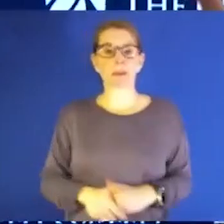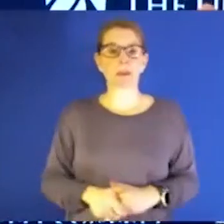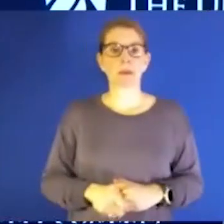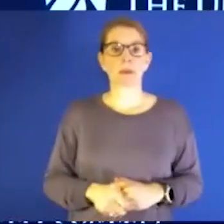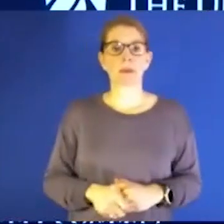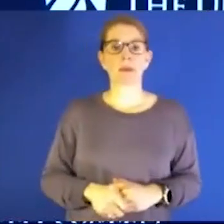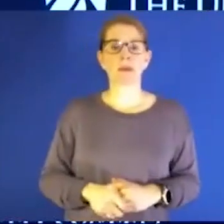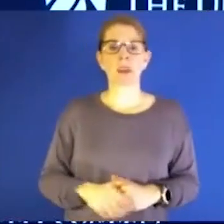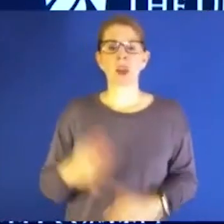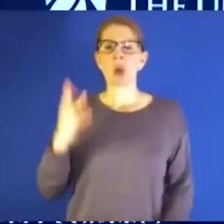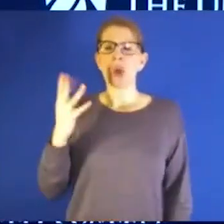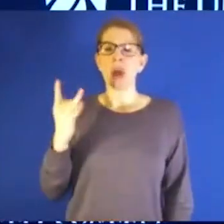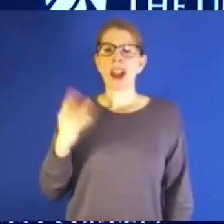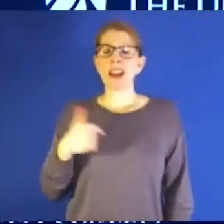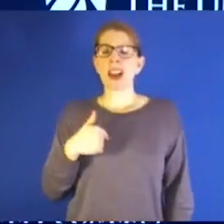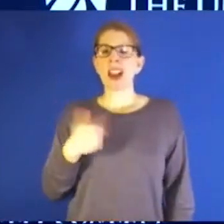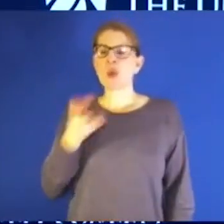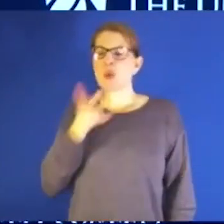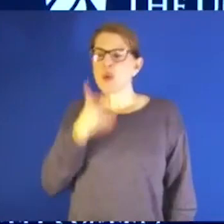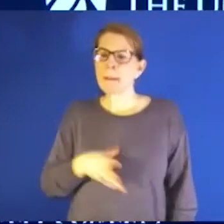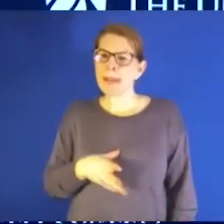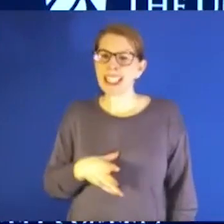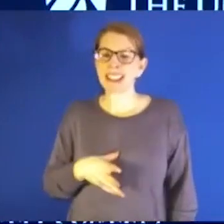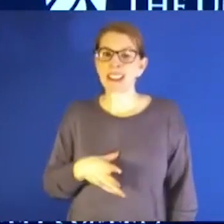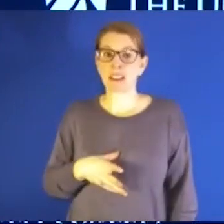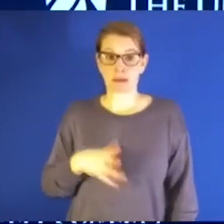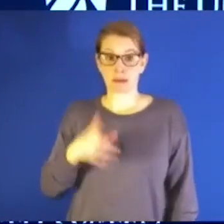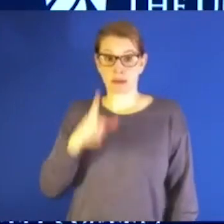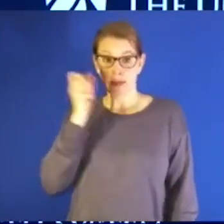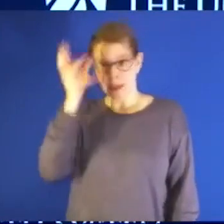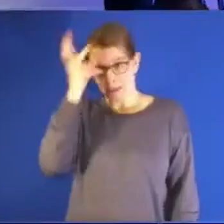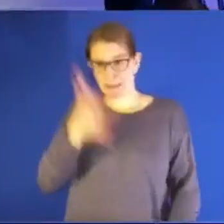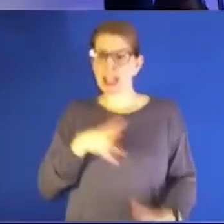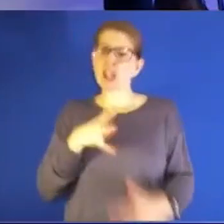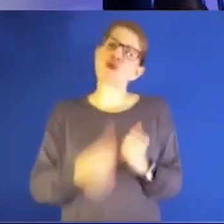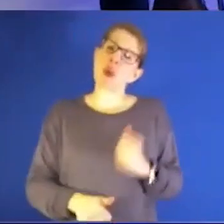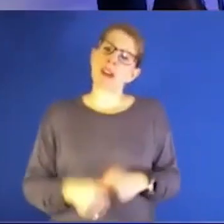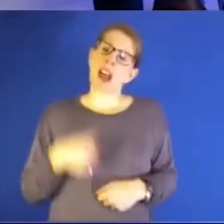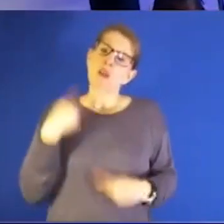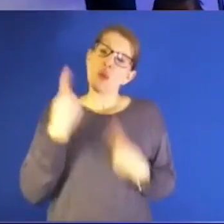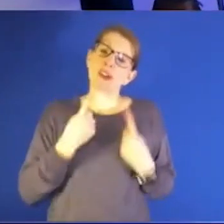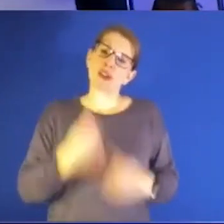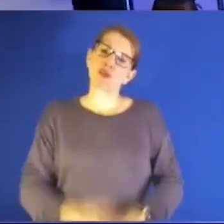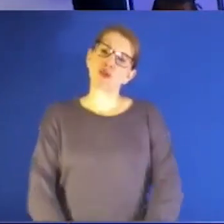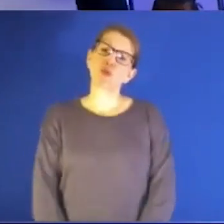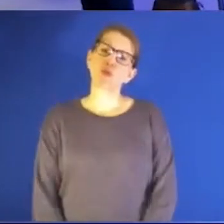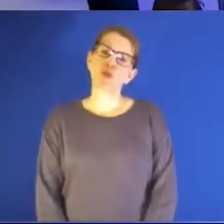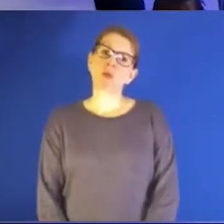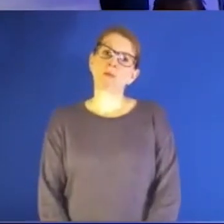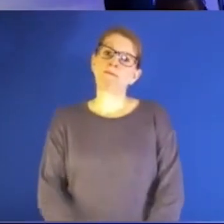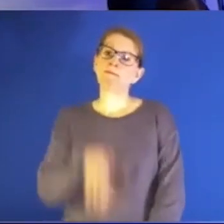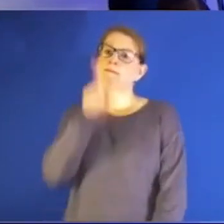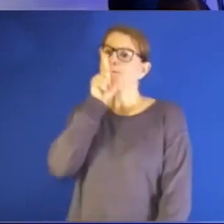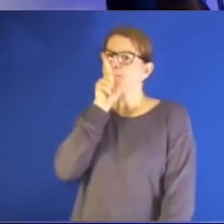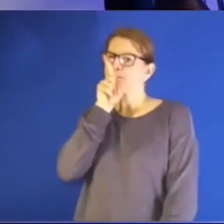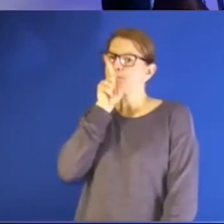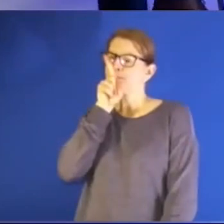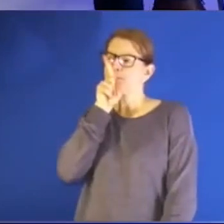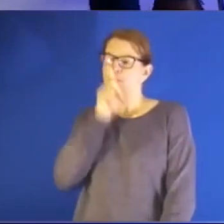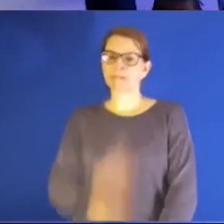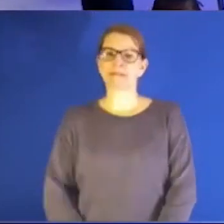the preponderance of women? Is it because men are cruel? I wonder. No comment. Just in general, I